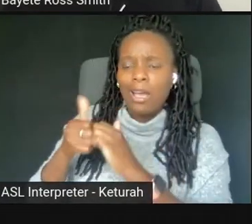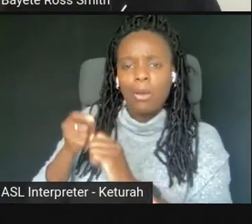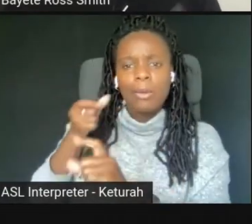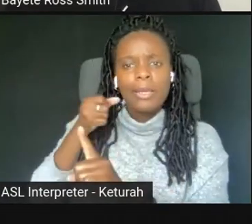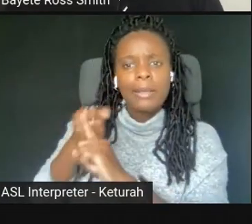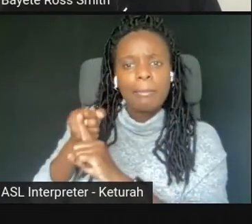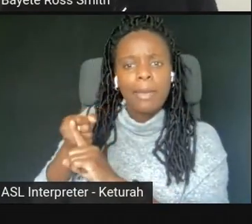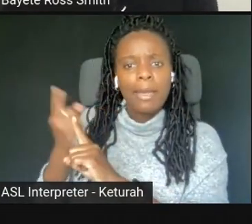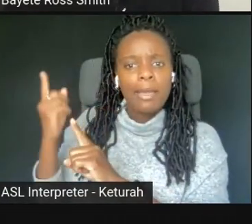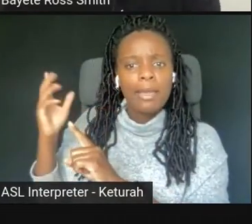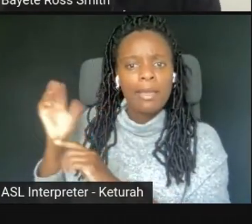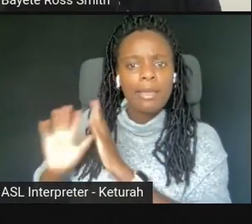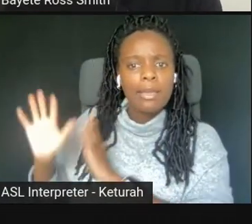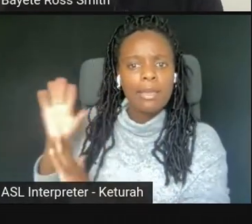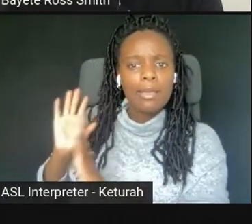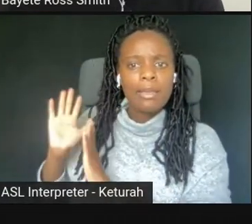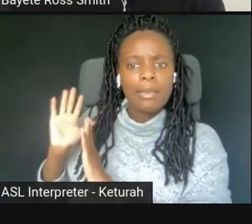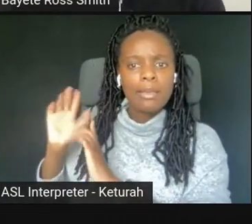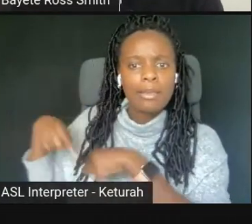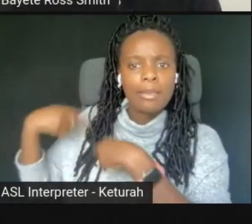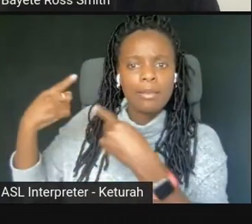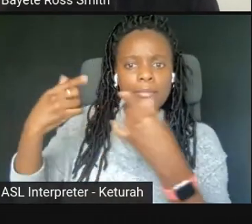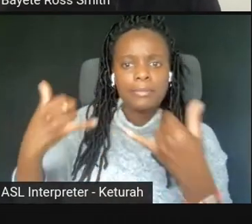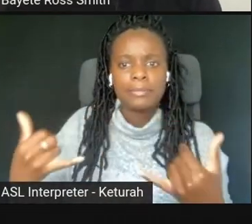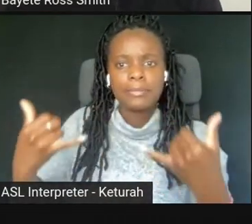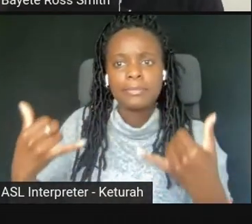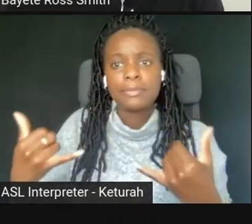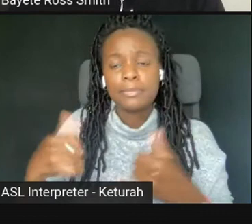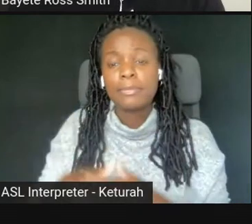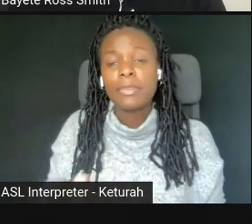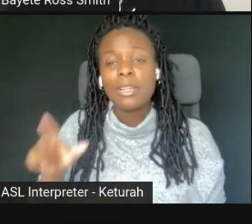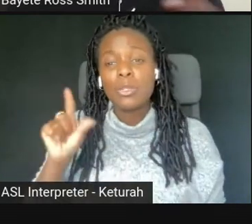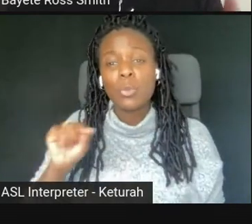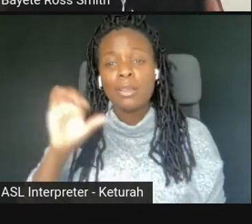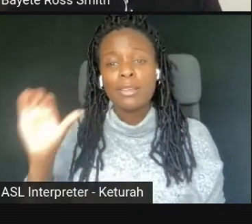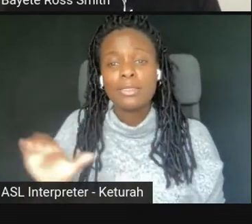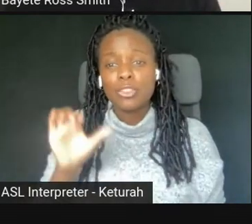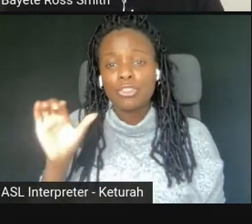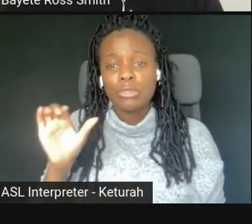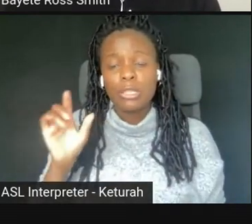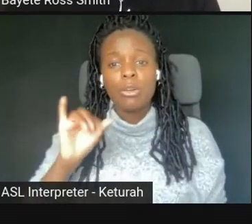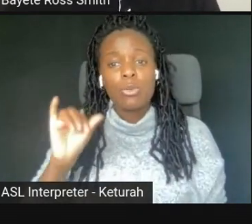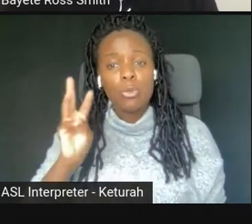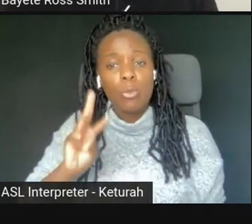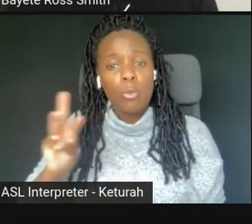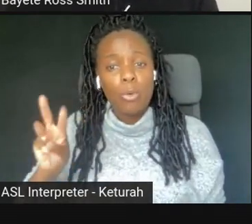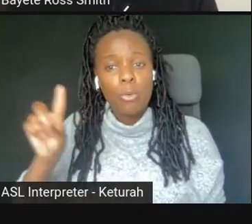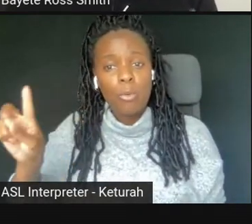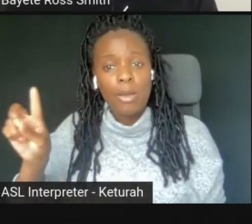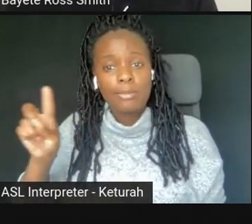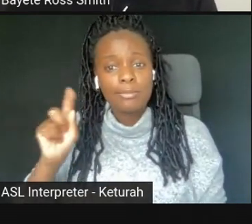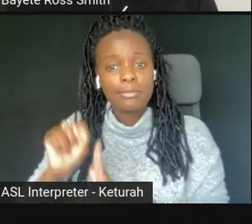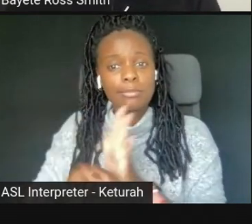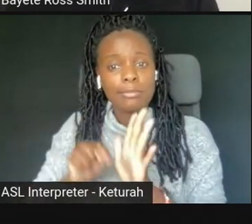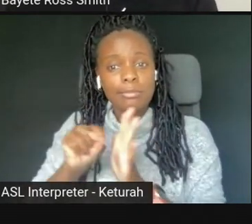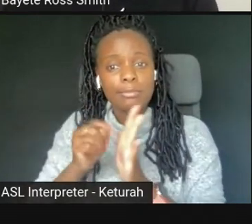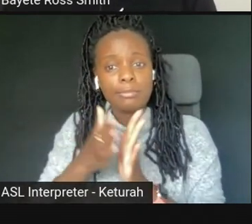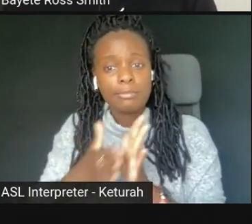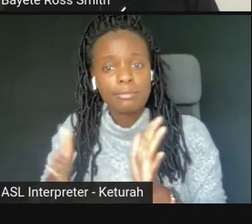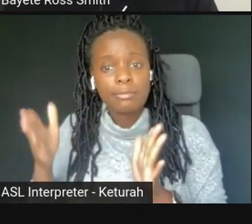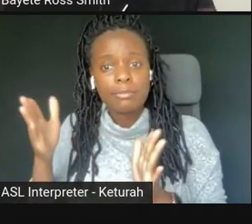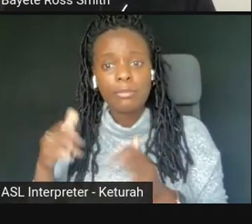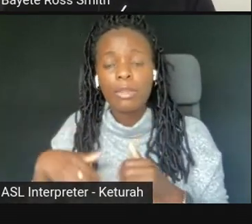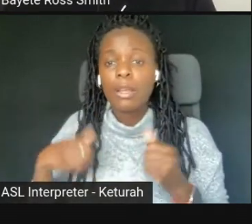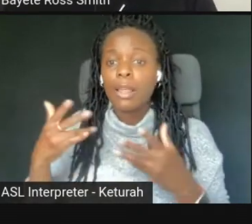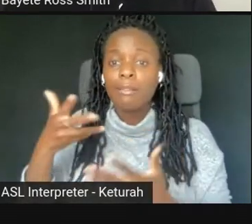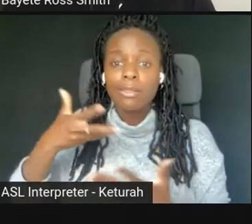time. One of the interesting things about the early 20th century and the World War I era is you'll notice when you look back in time that a lot of the social and political